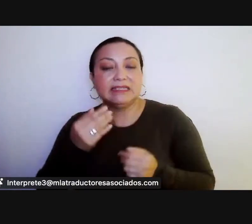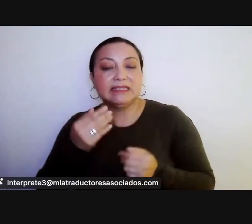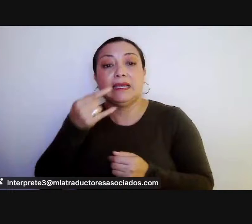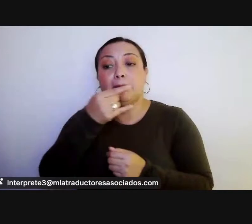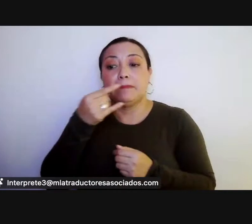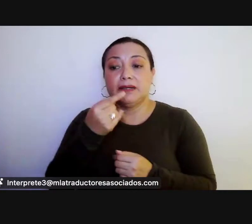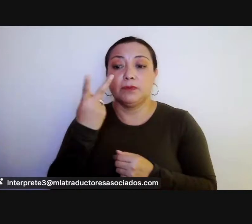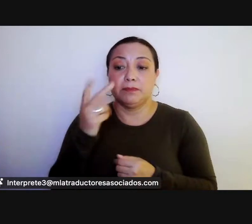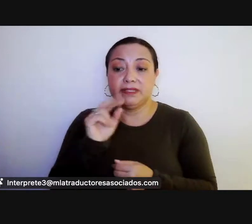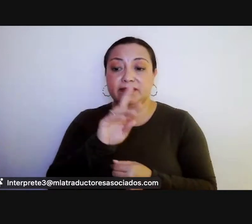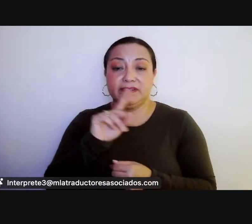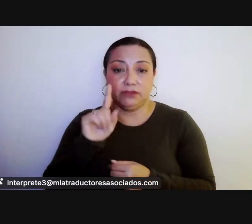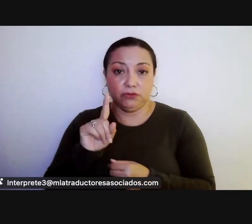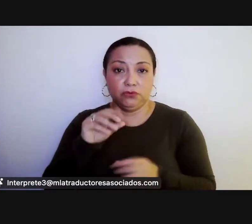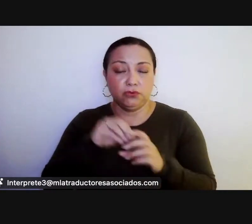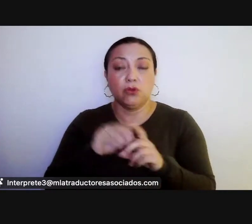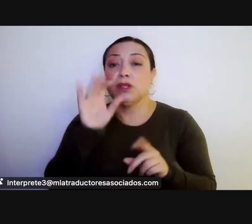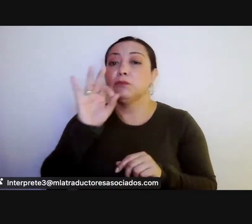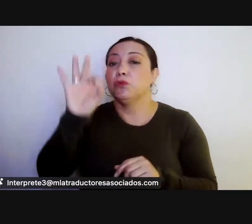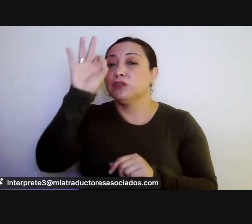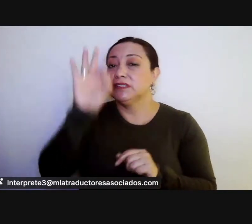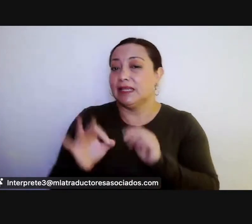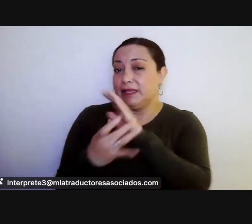With evaluation of March 9,